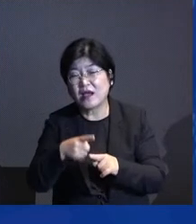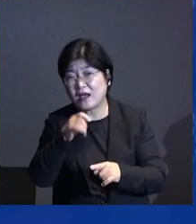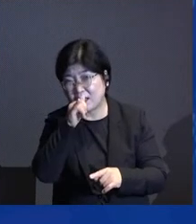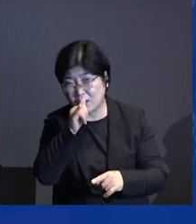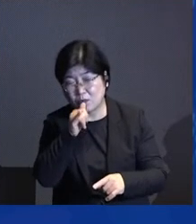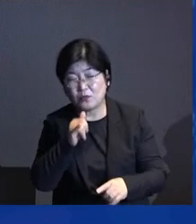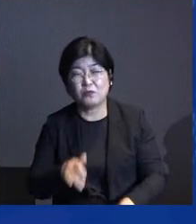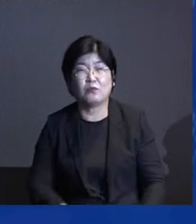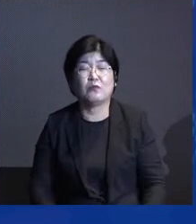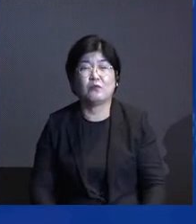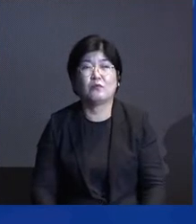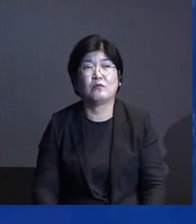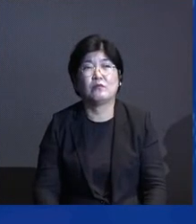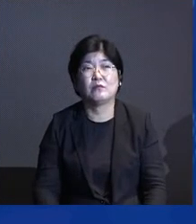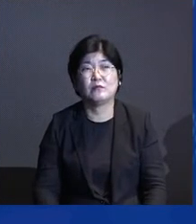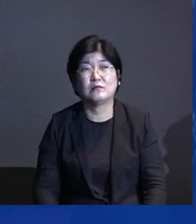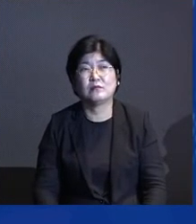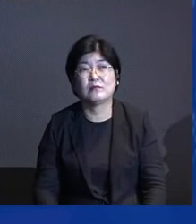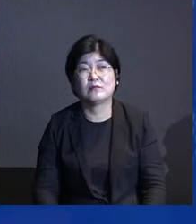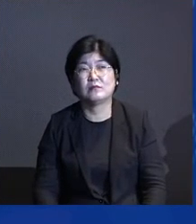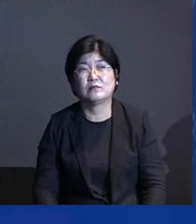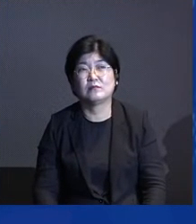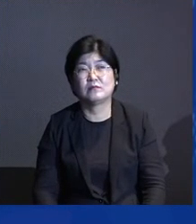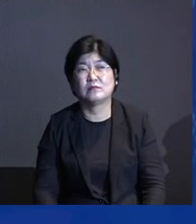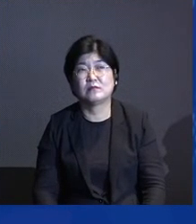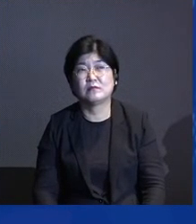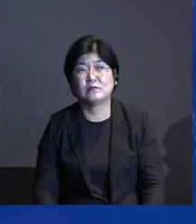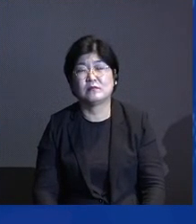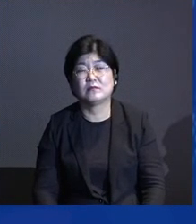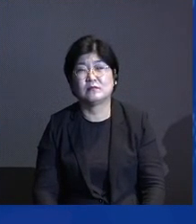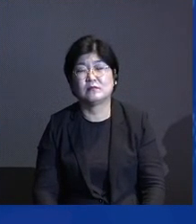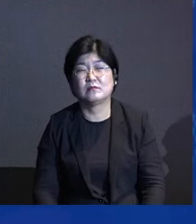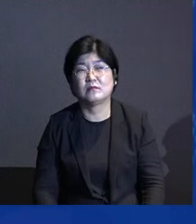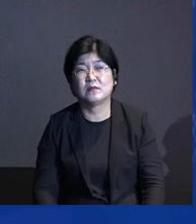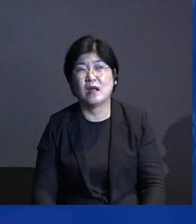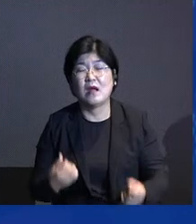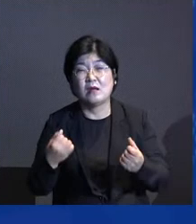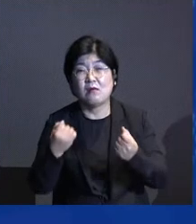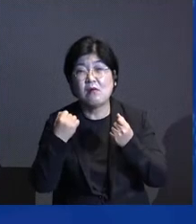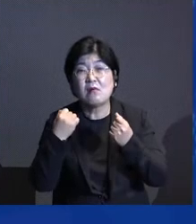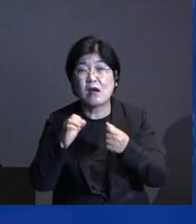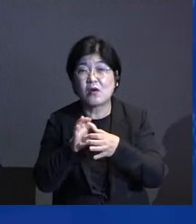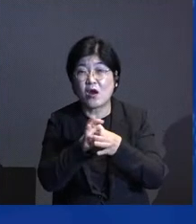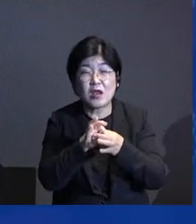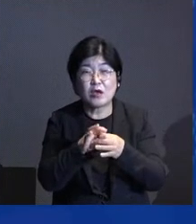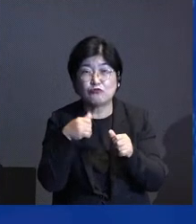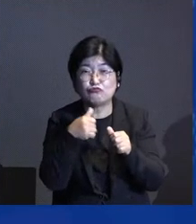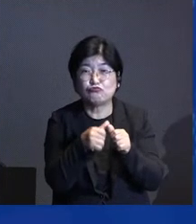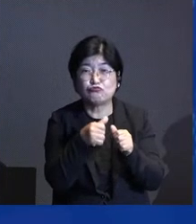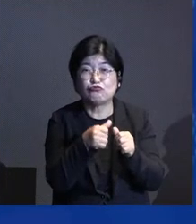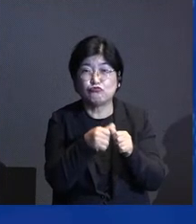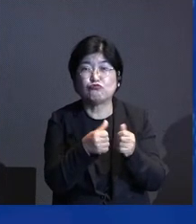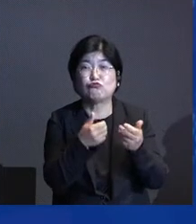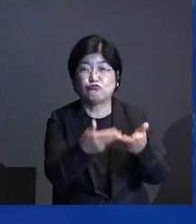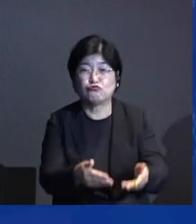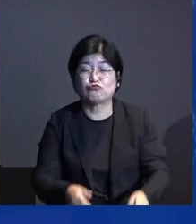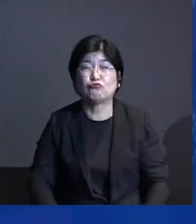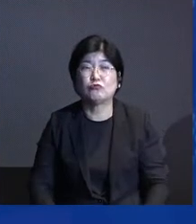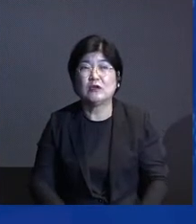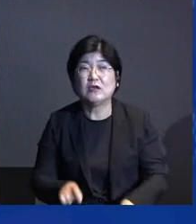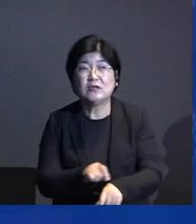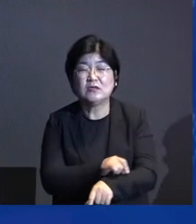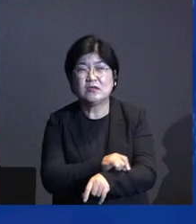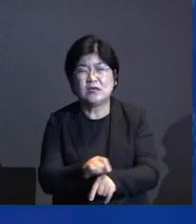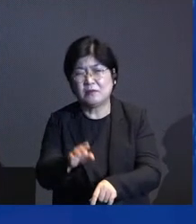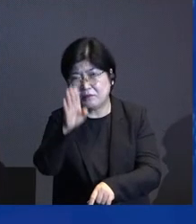indicators and advise them to go to medical facilities when there are symptoms of disease.